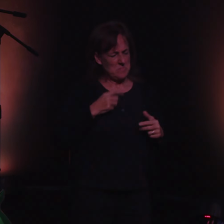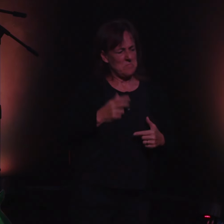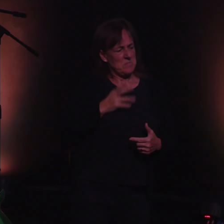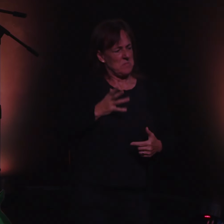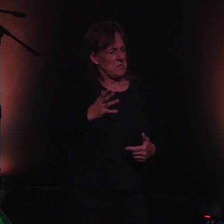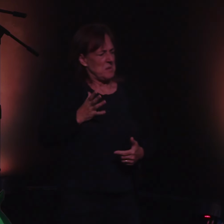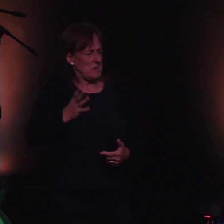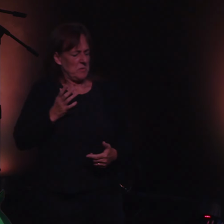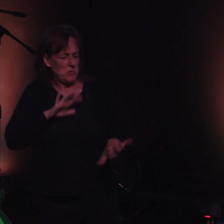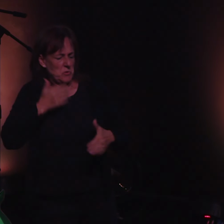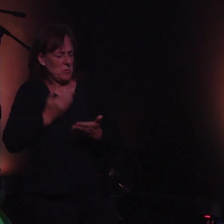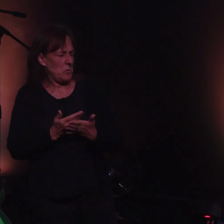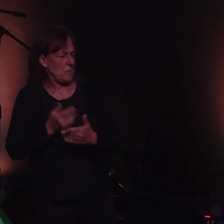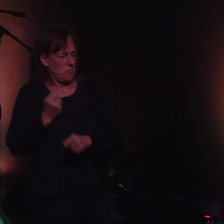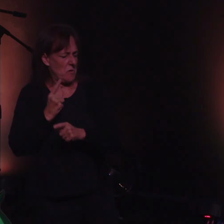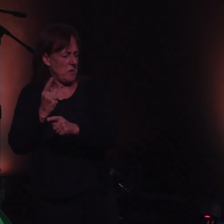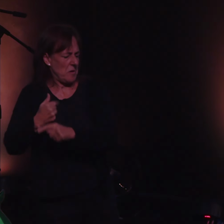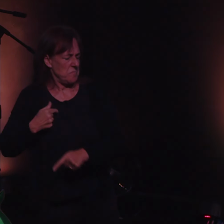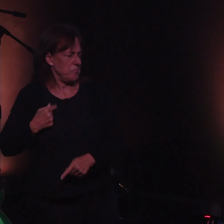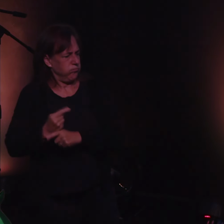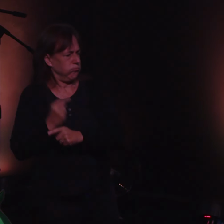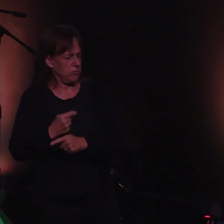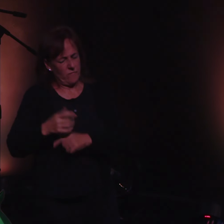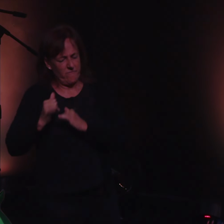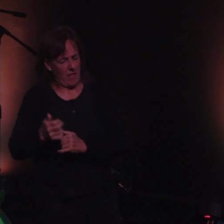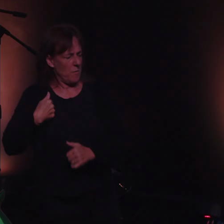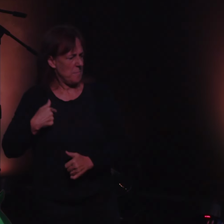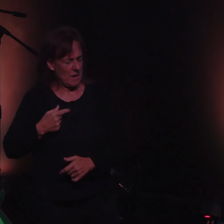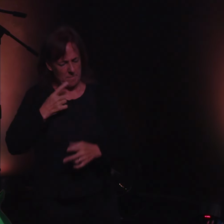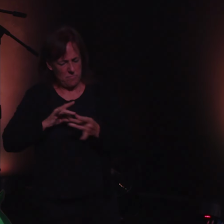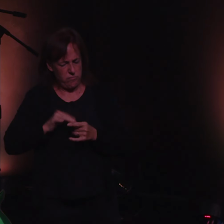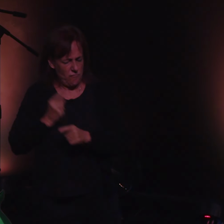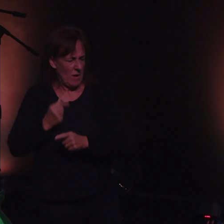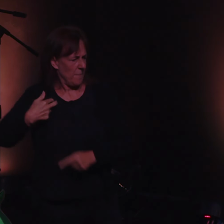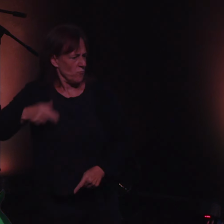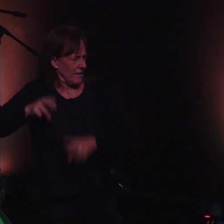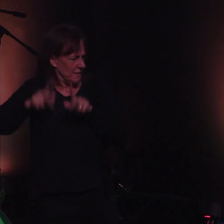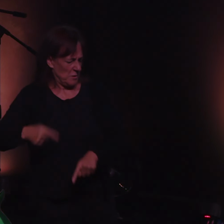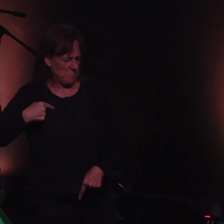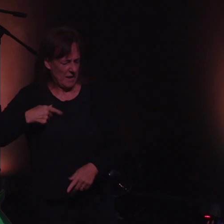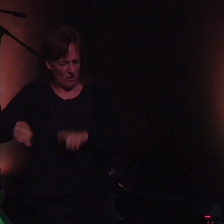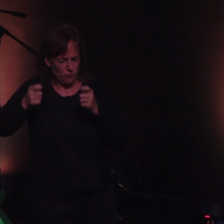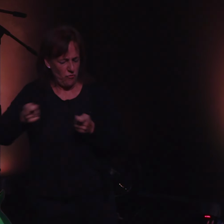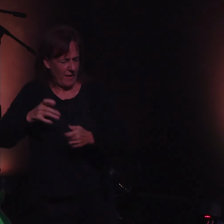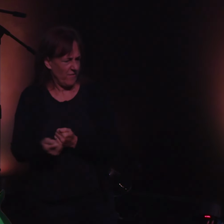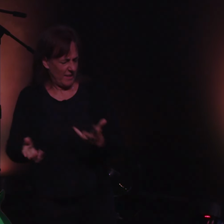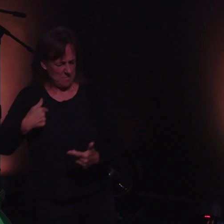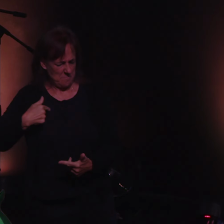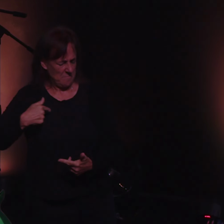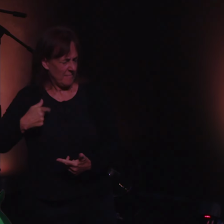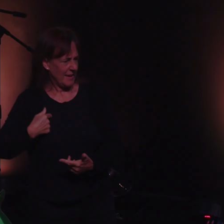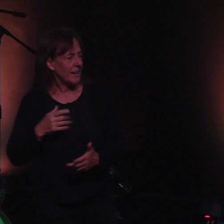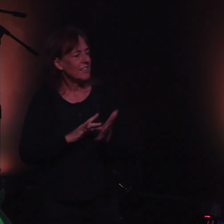trying to do all the right things, trying to correct everybody who wasn't saying the things that they were saying, trying to be the religious people who controlled everything, and they're trying to get from,